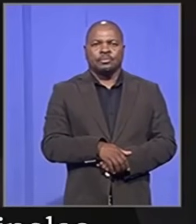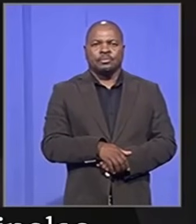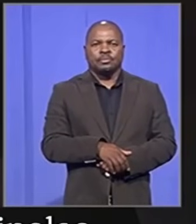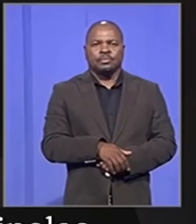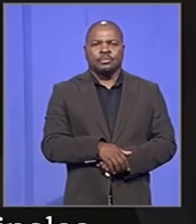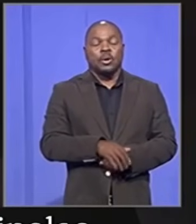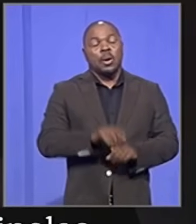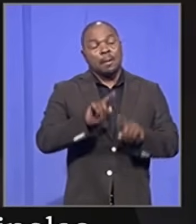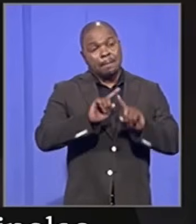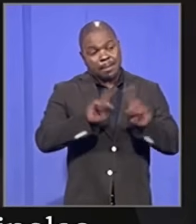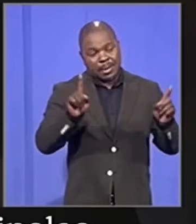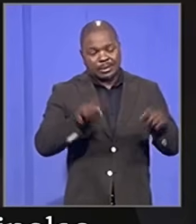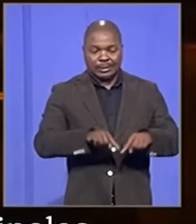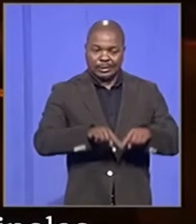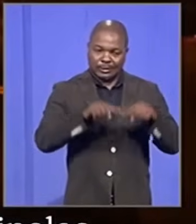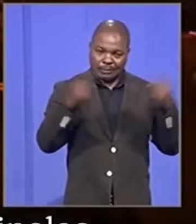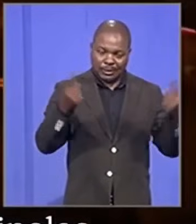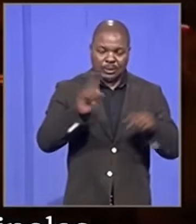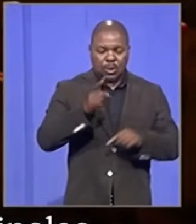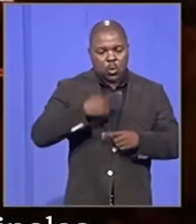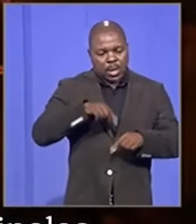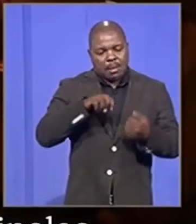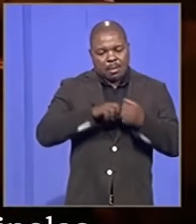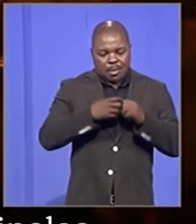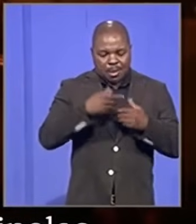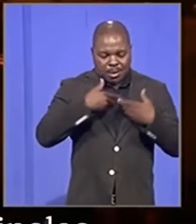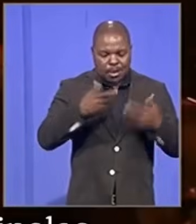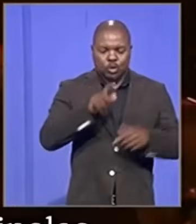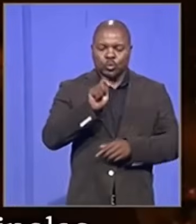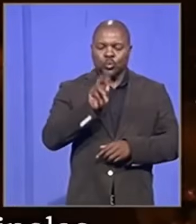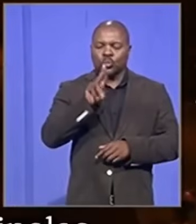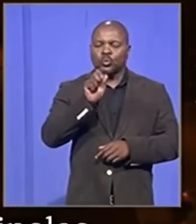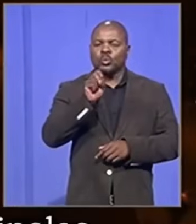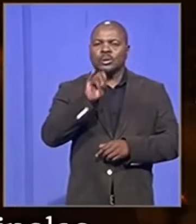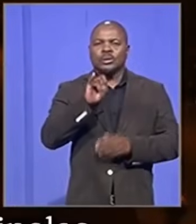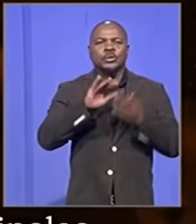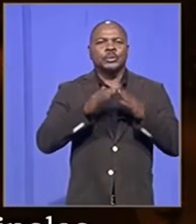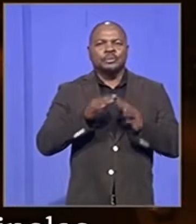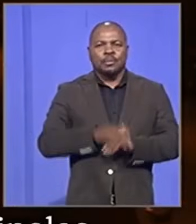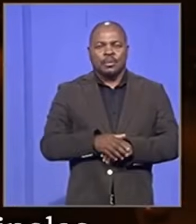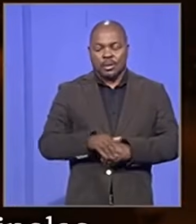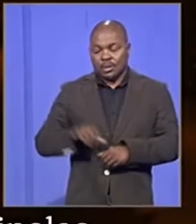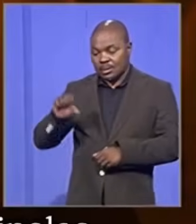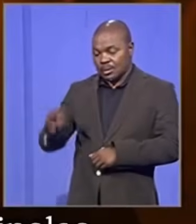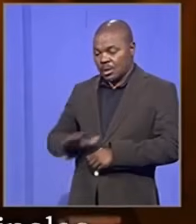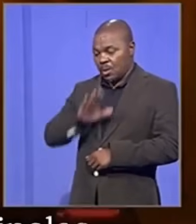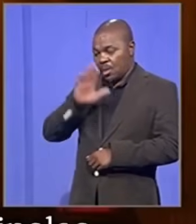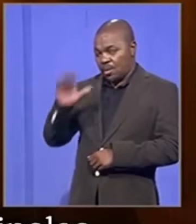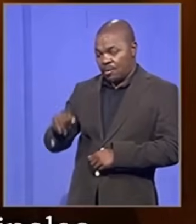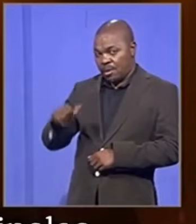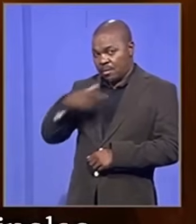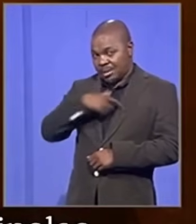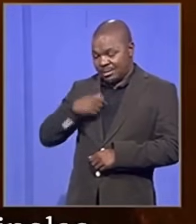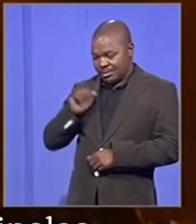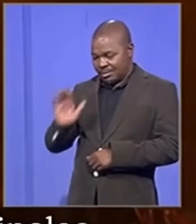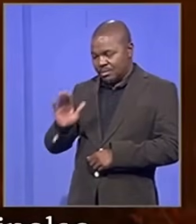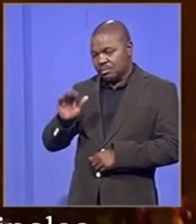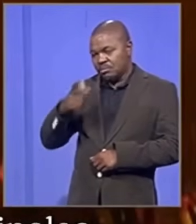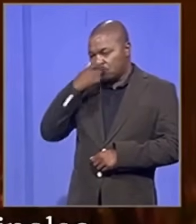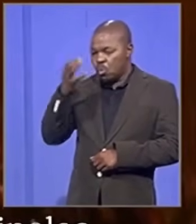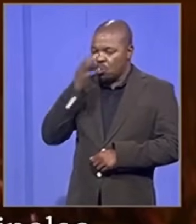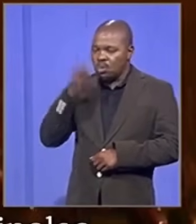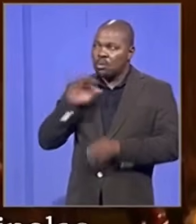The only difference was that we were Tutsi. Mopresidente wa naha ya Afrika Borwa Cyril Ramaphosa o re lefatshe